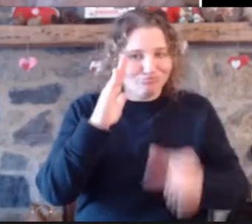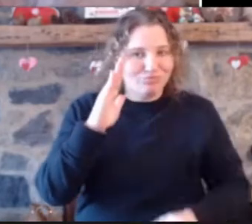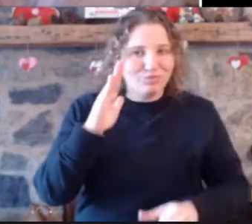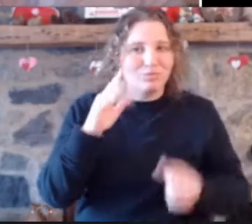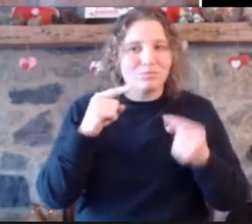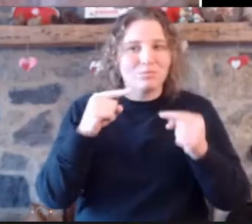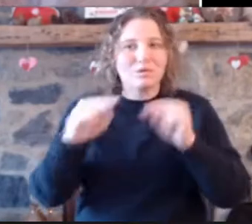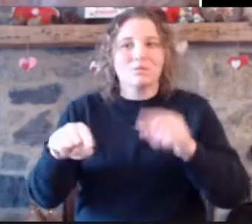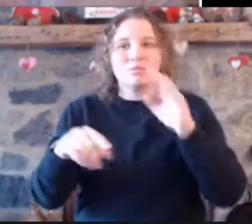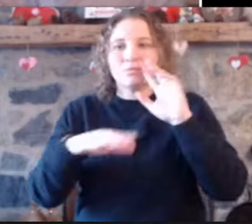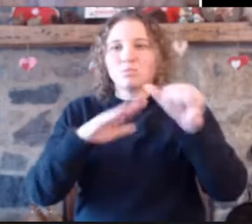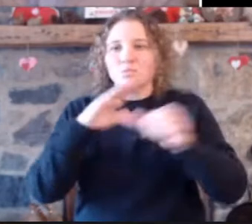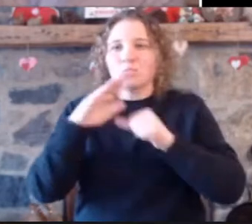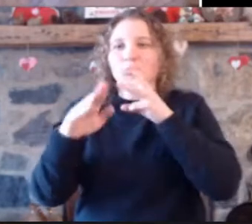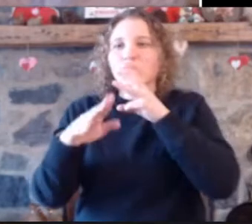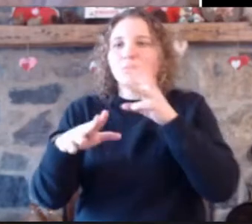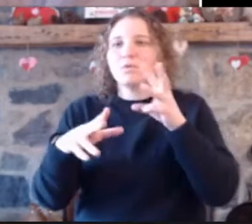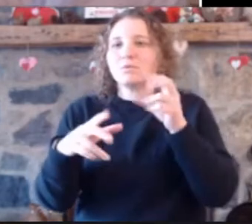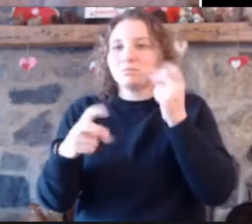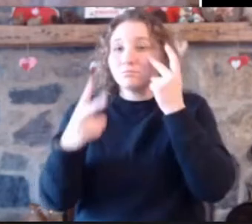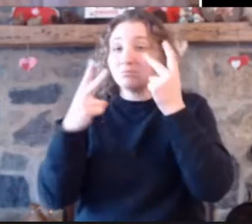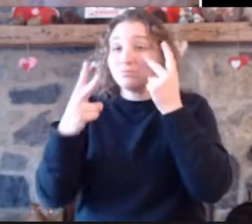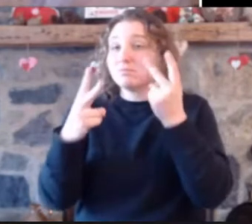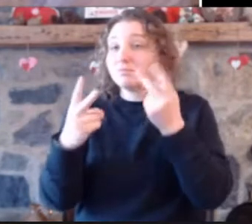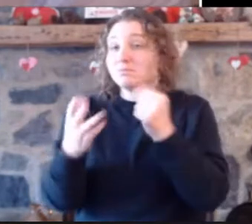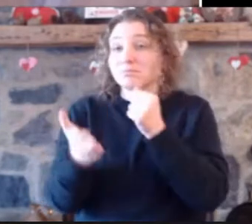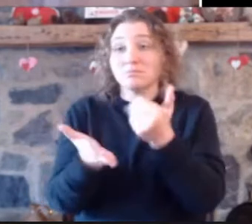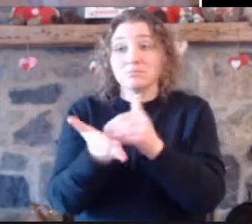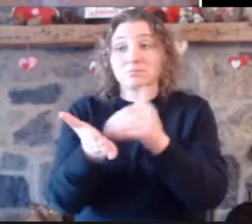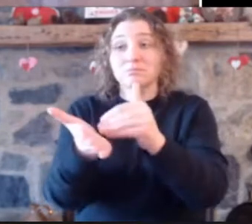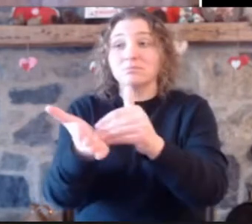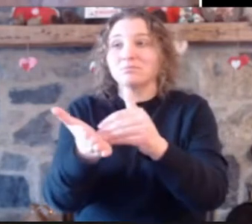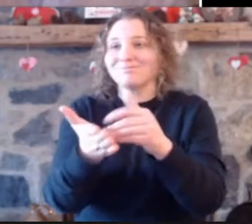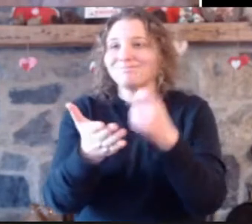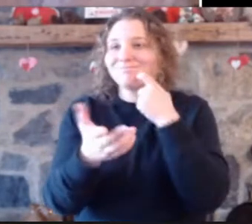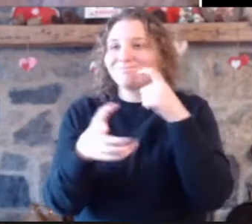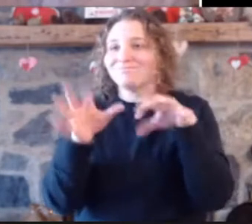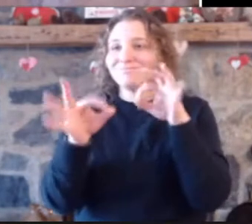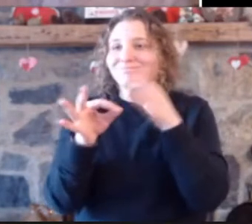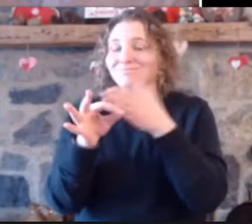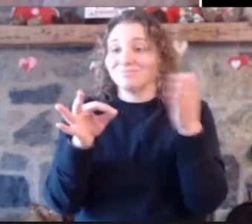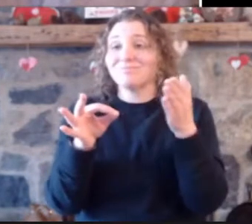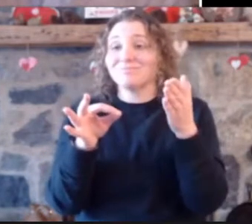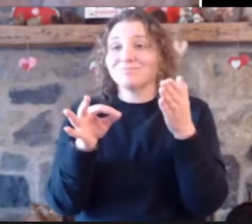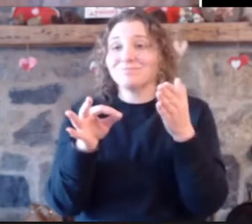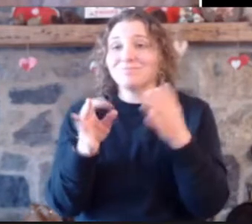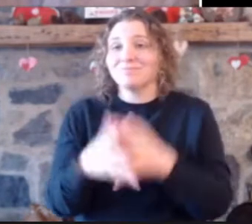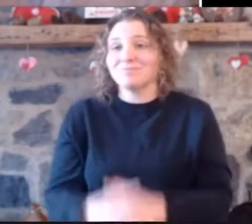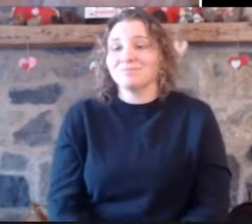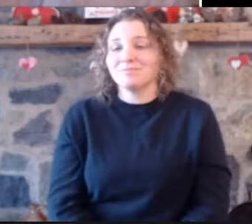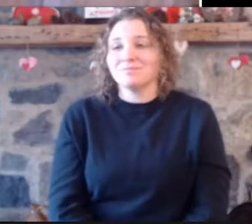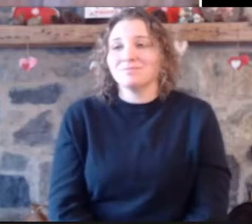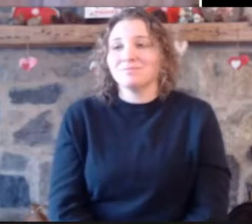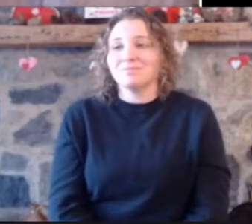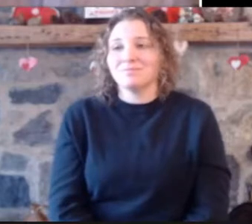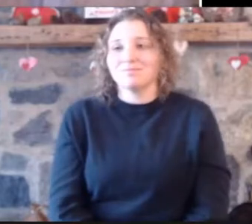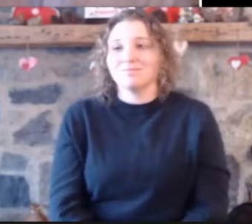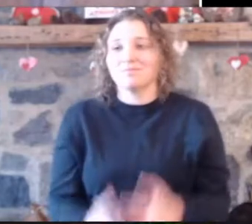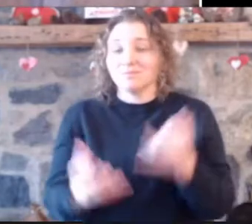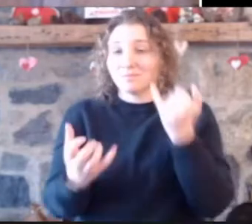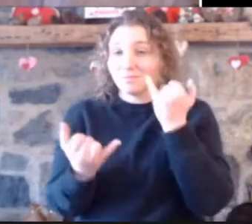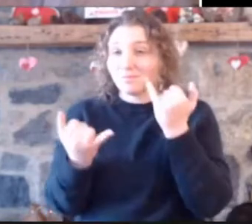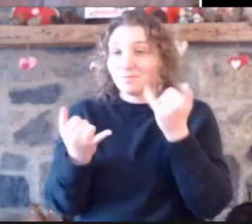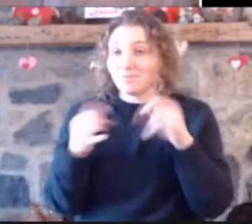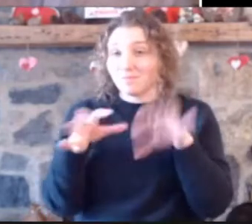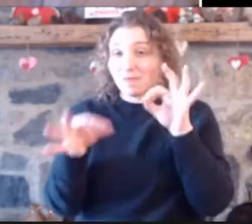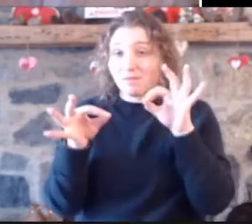periods of time underwater, they hardly ever see these. We're still finding things. So what we find